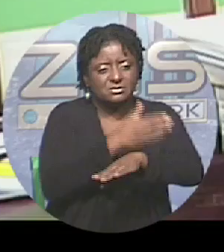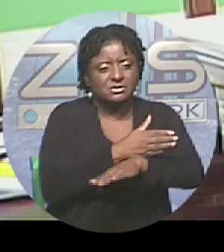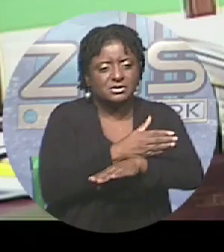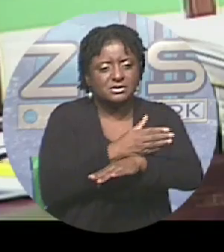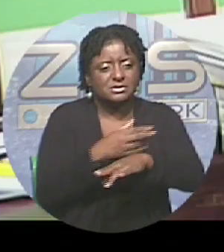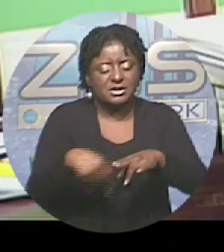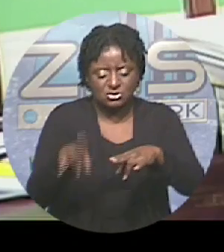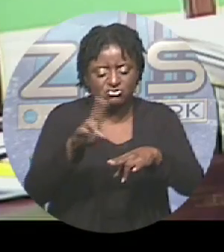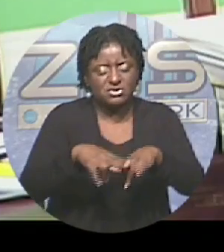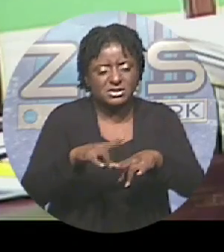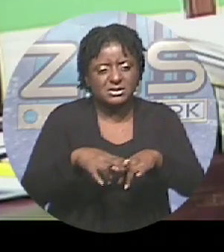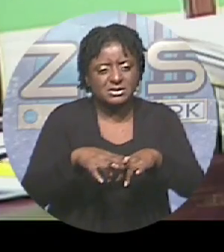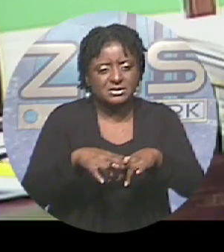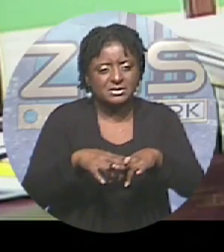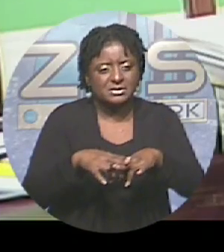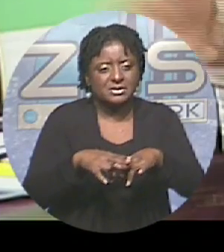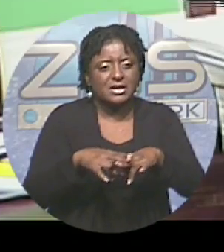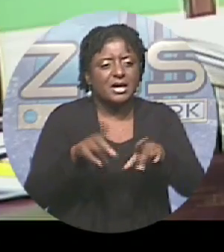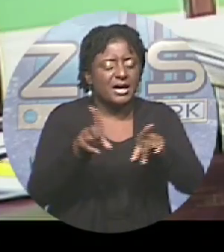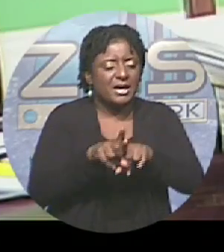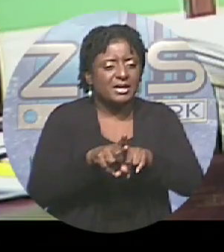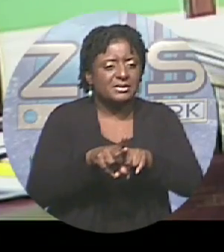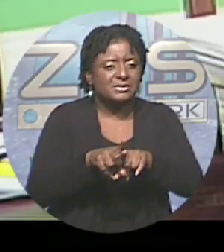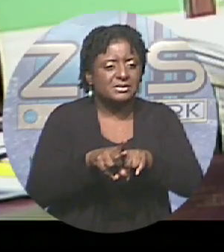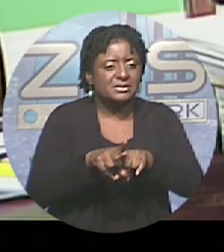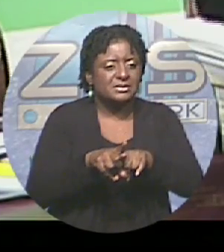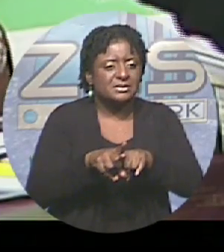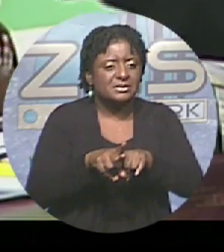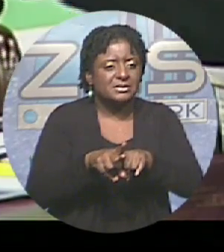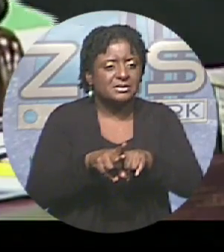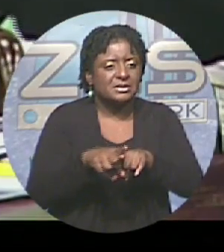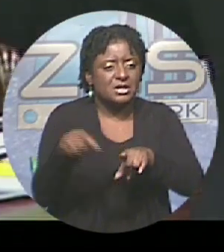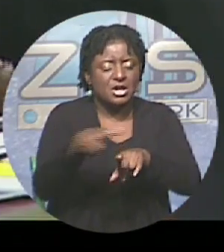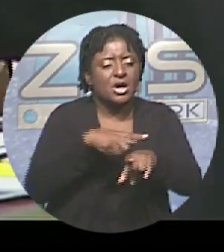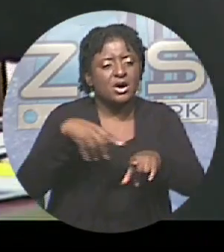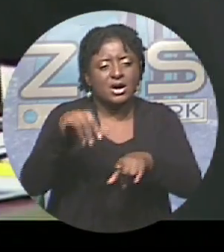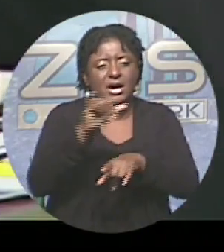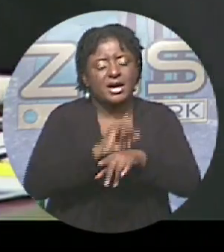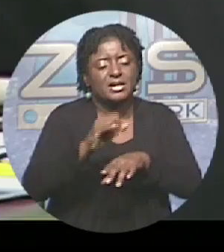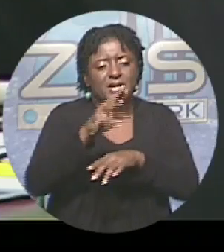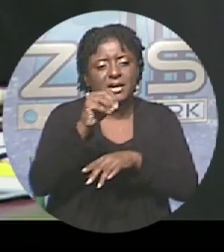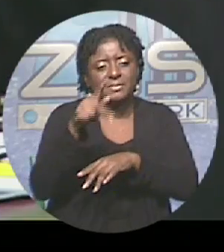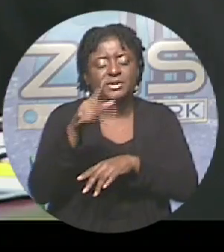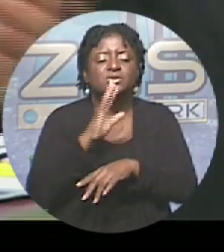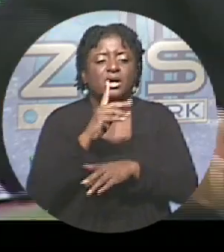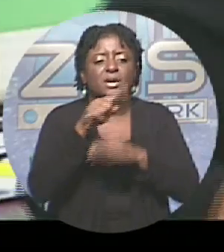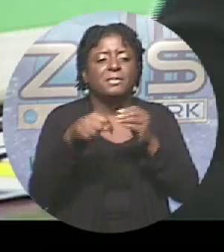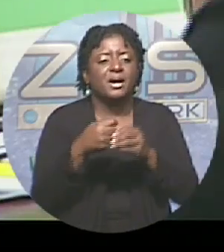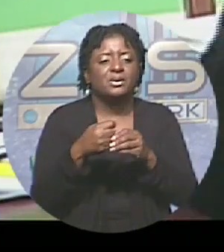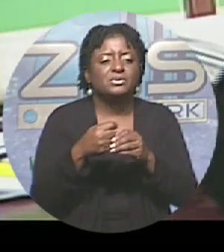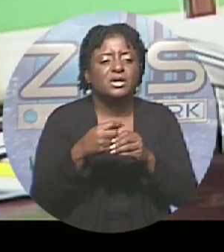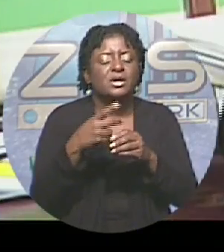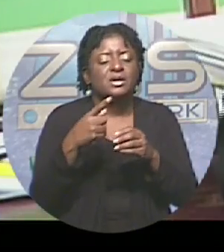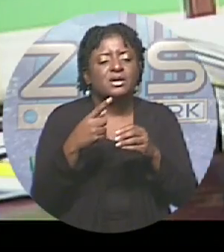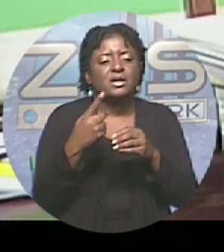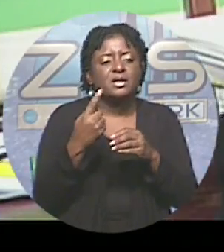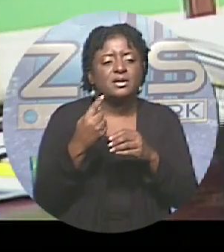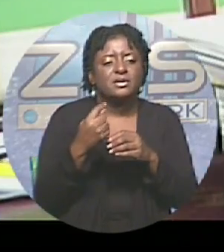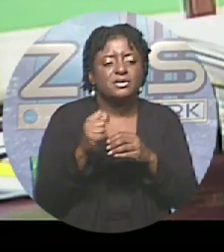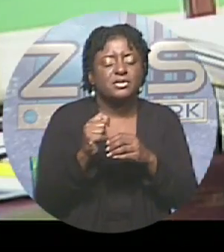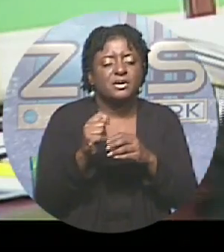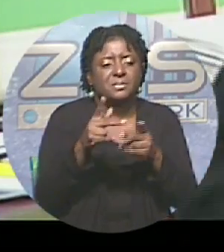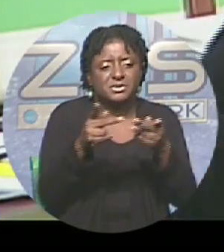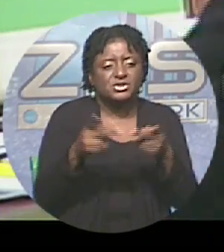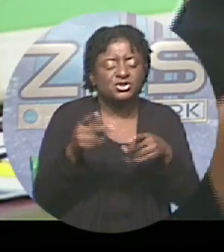Island MP referenced Ryan Pinder's resignation from cabinet to take a top position at Deltec. I guess that's what he means was